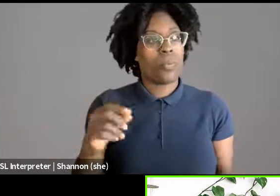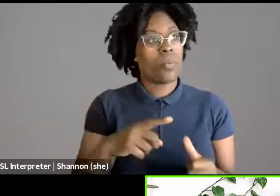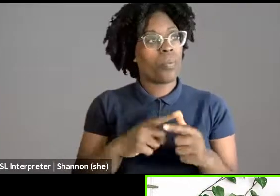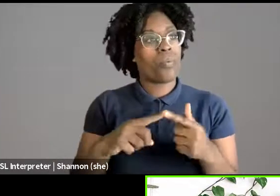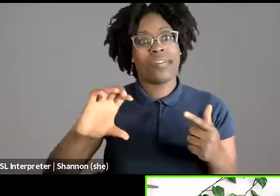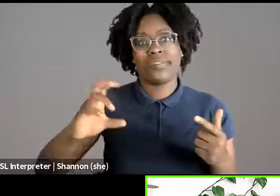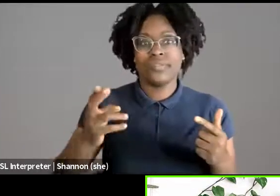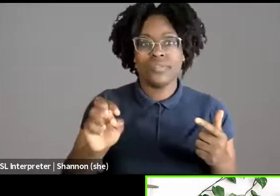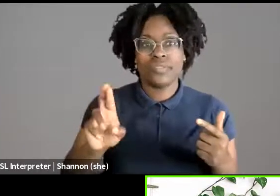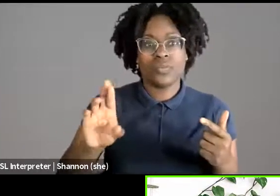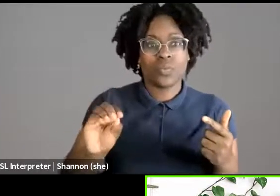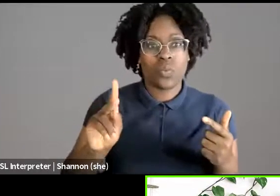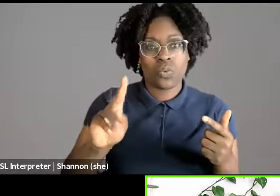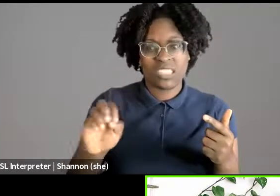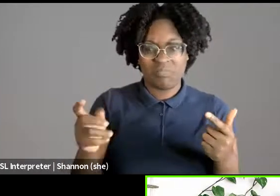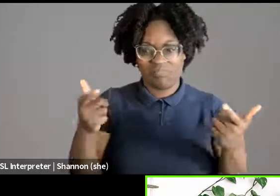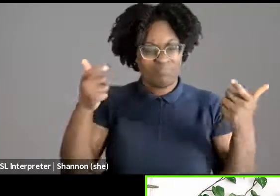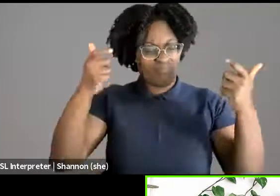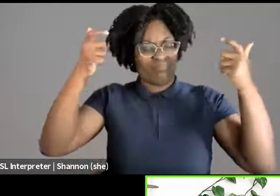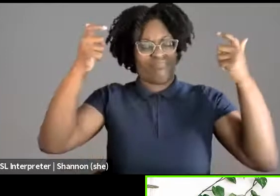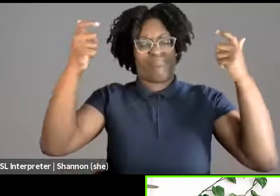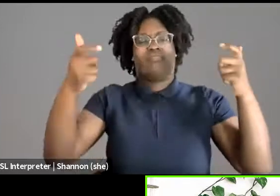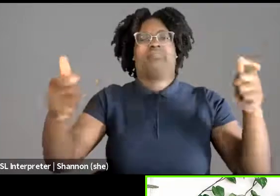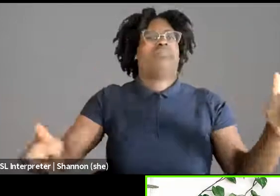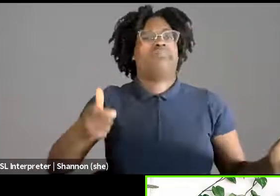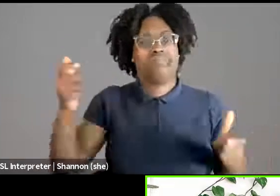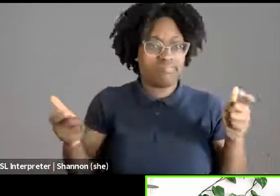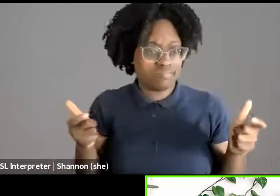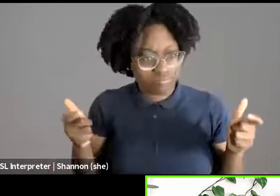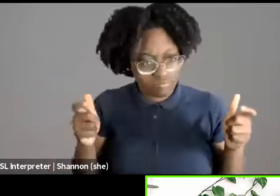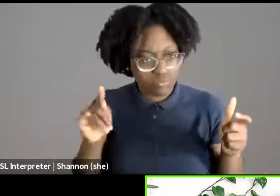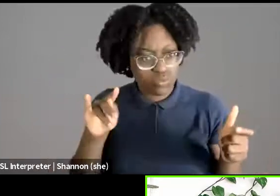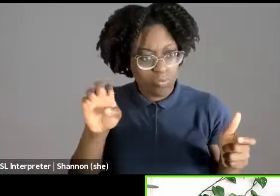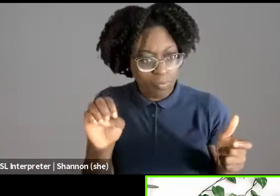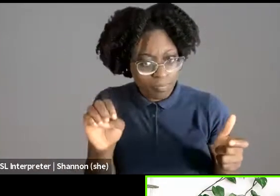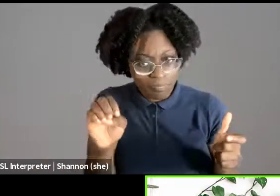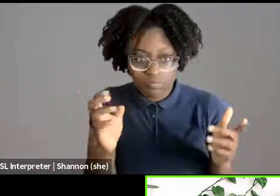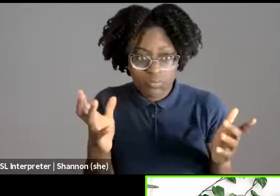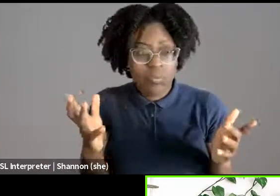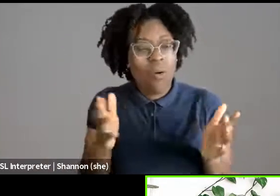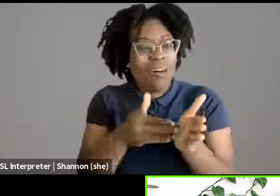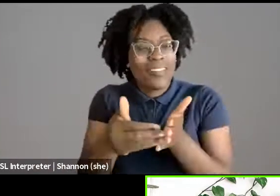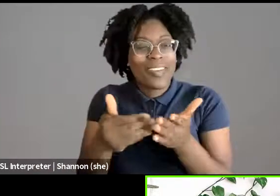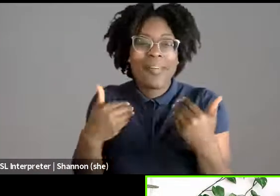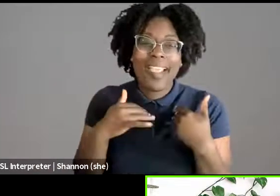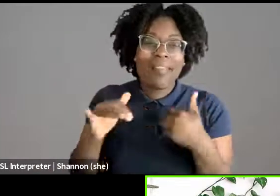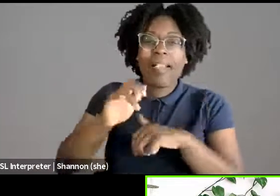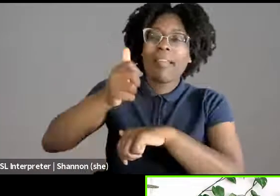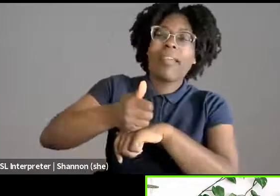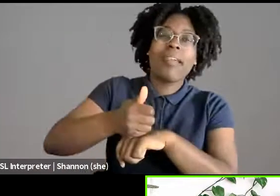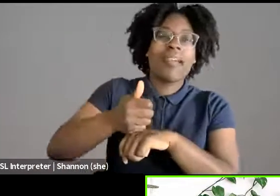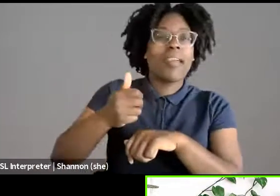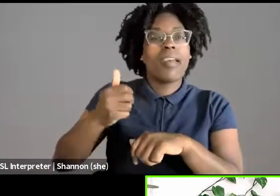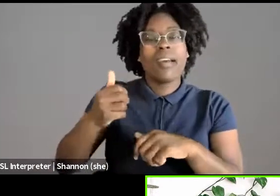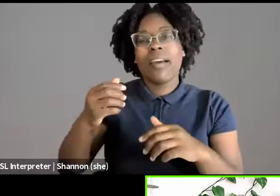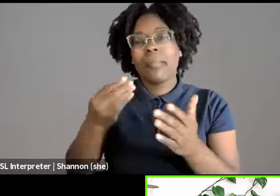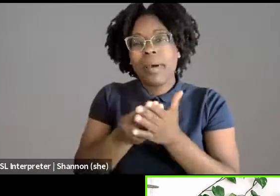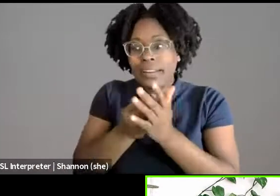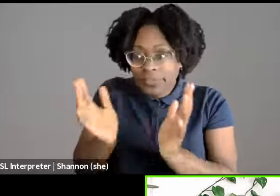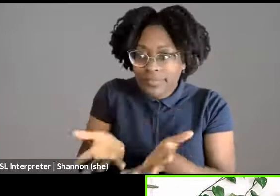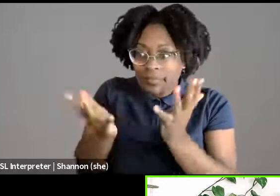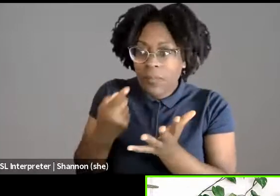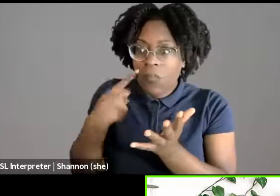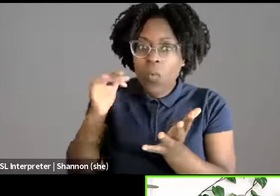huge tribes. There are tribes that are tiny, that are also disconnected, that are in